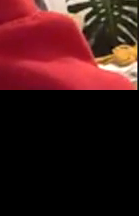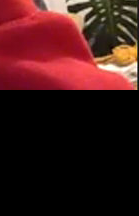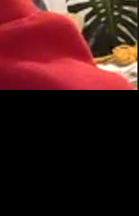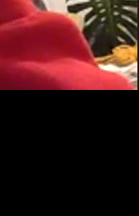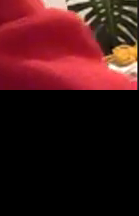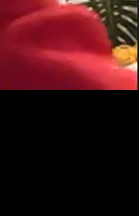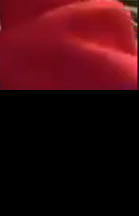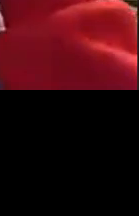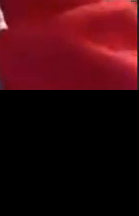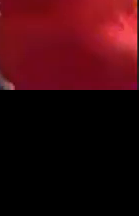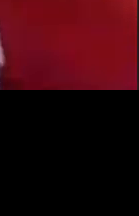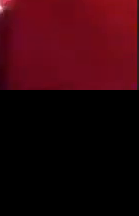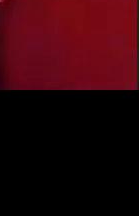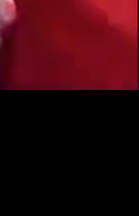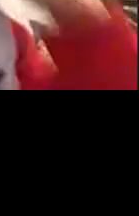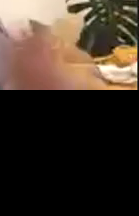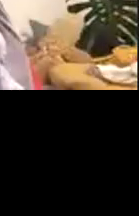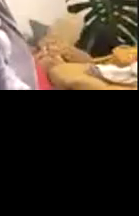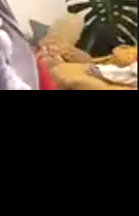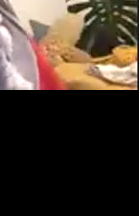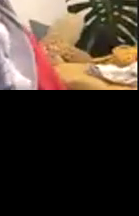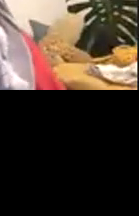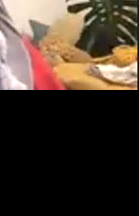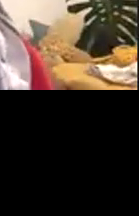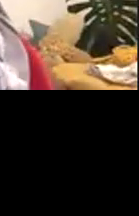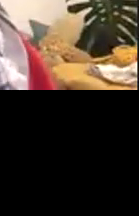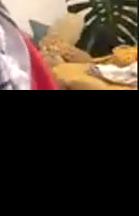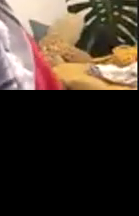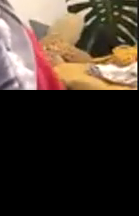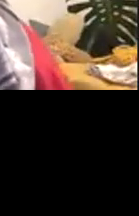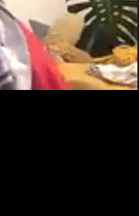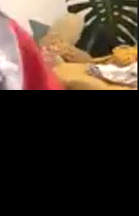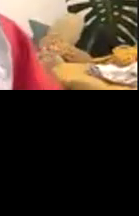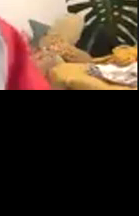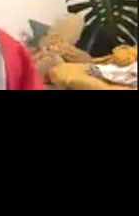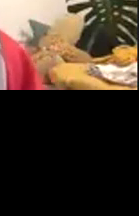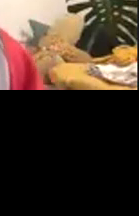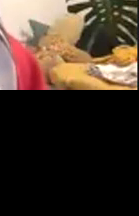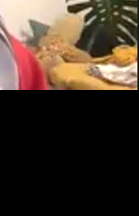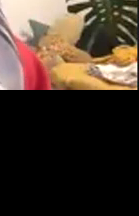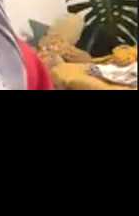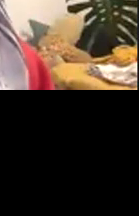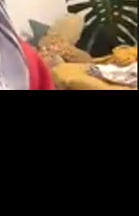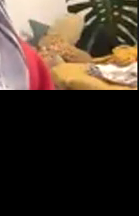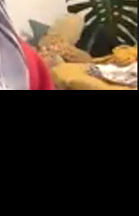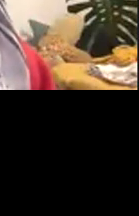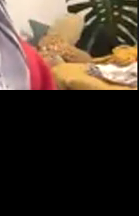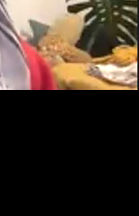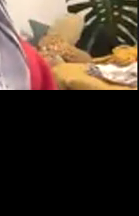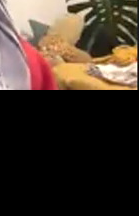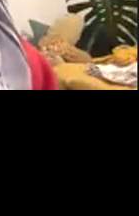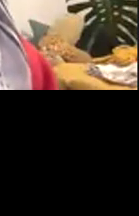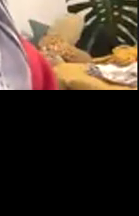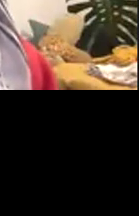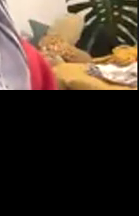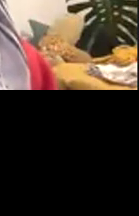So that's something that like is really meaningful to us. And like, we started this in 2020, and the fact that we are doing this with y'all